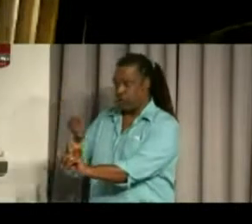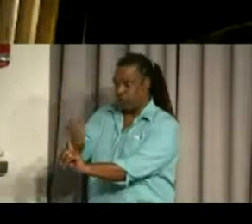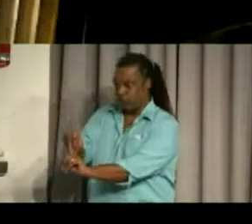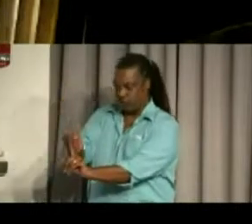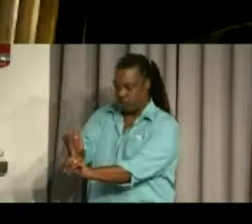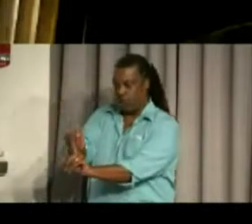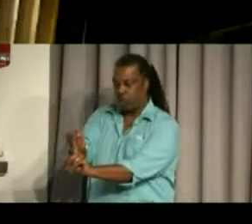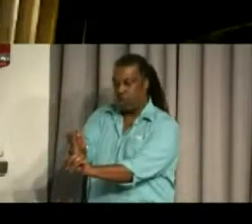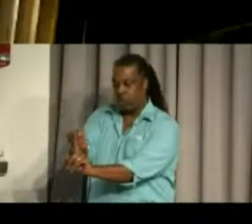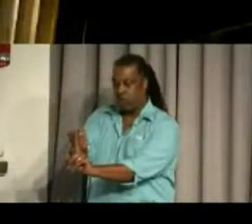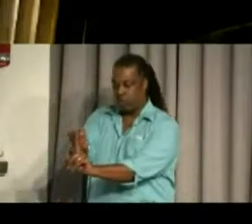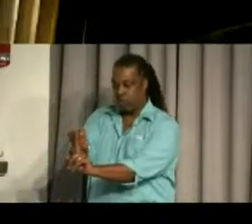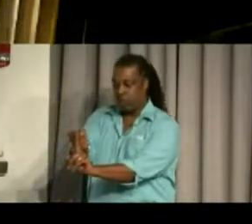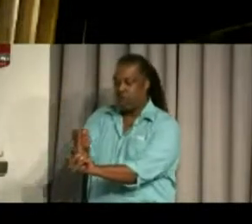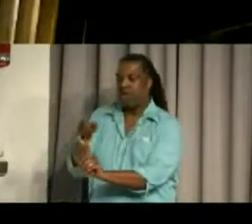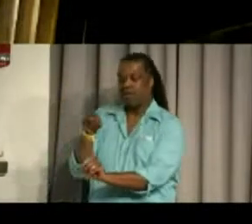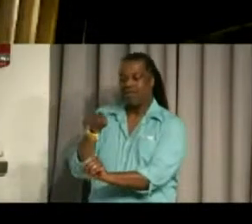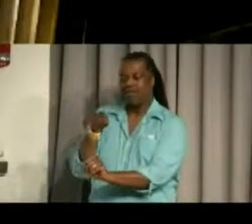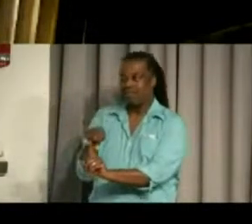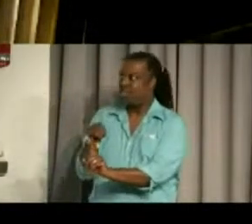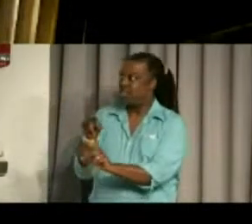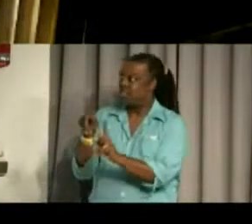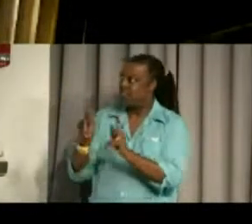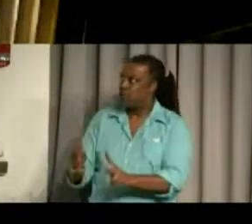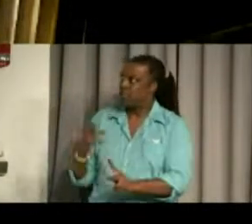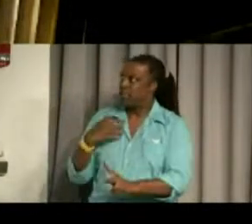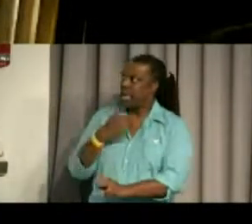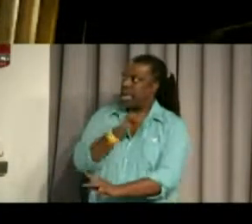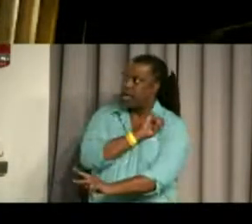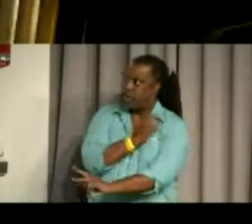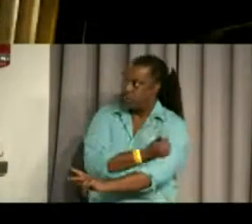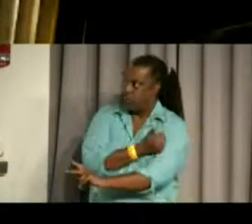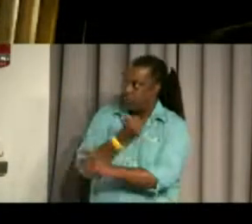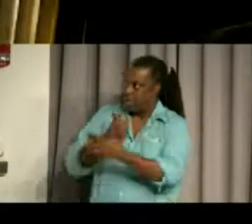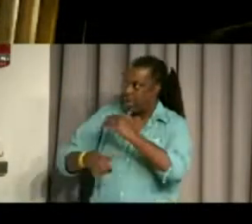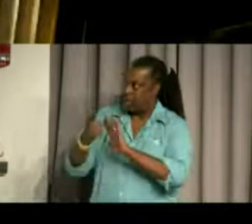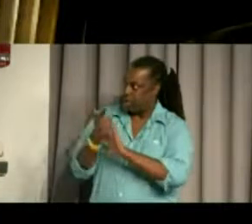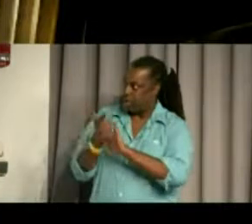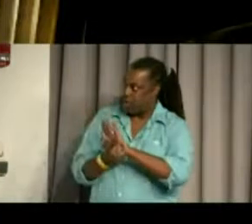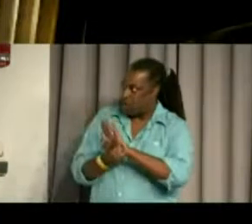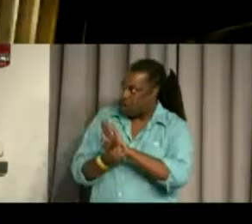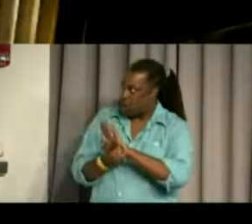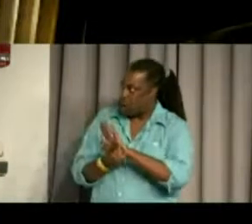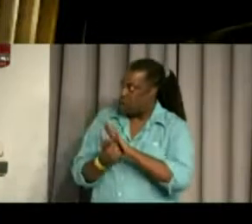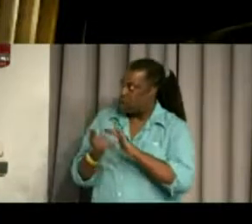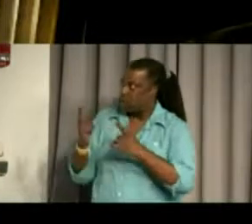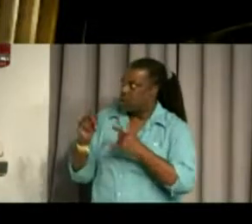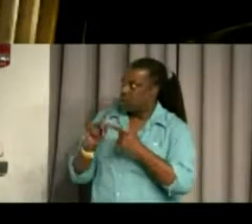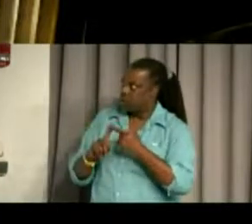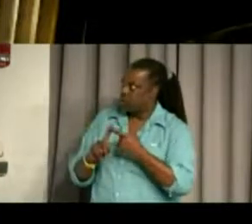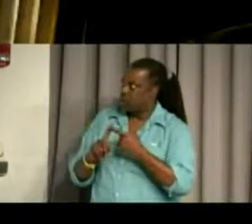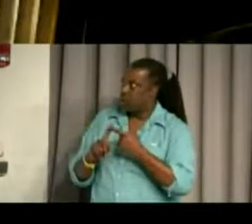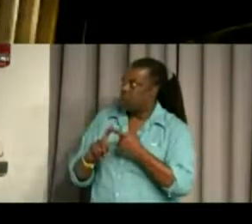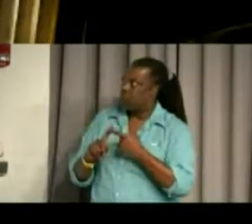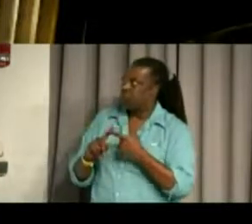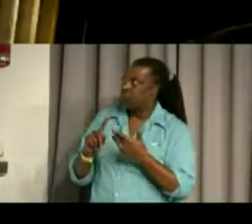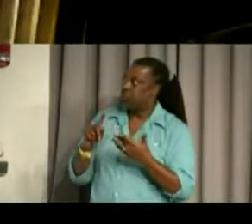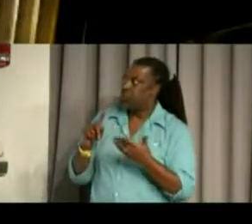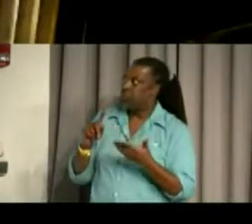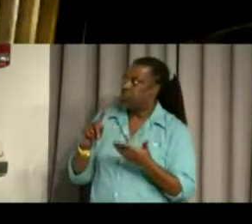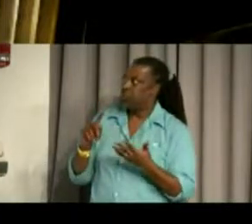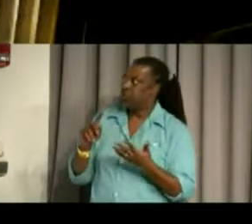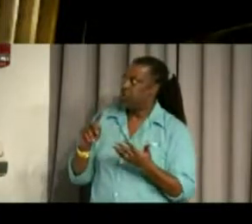And this person had the authority under this law to relieve